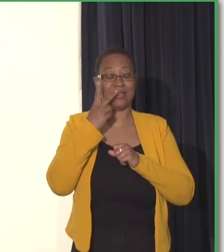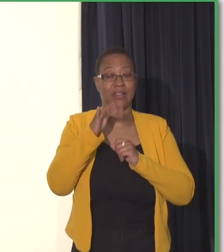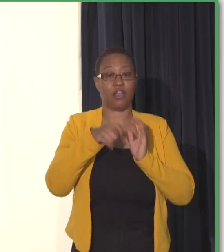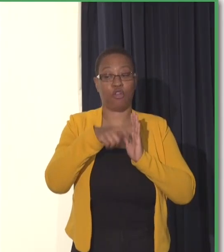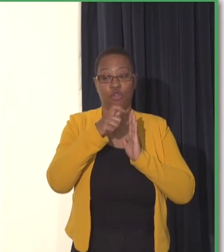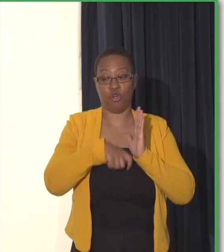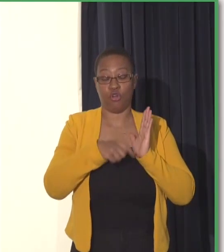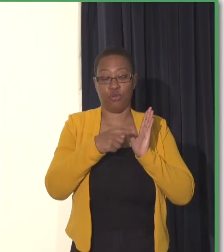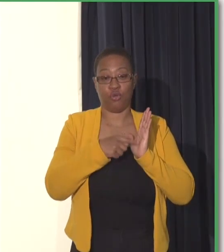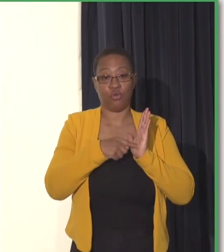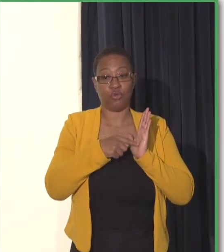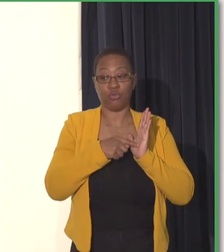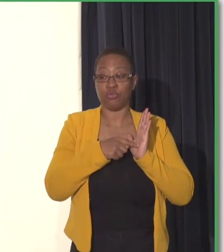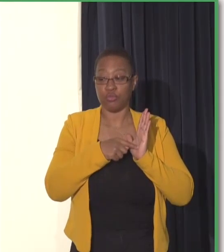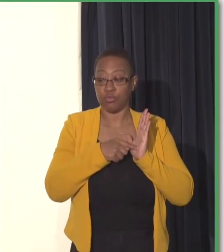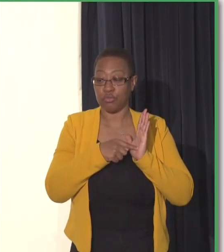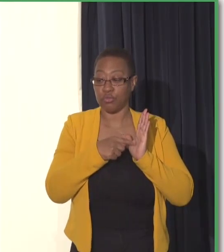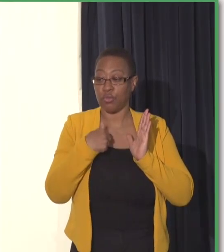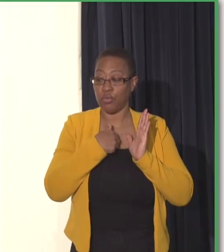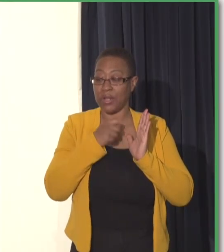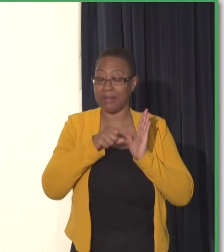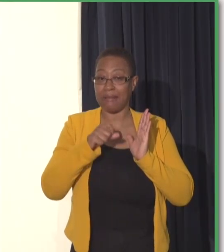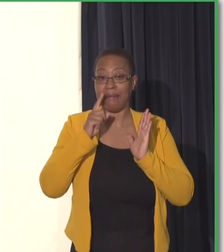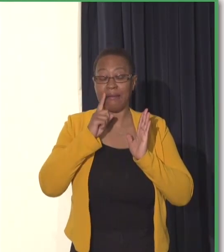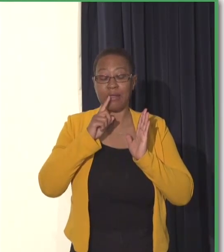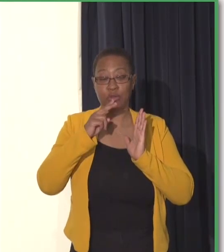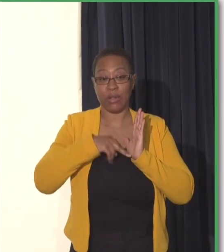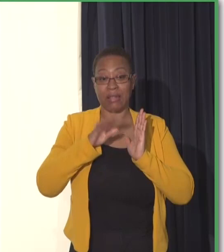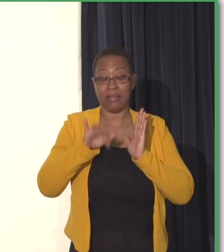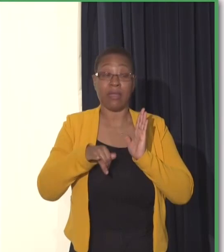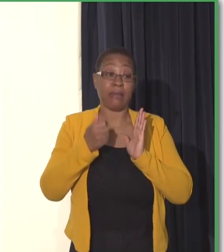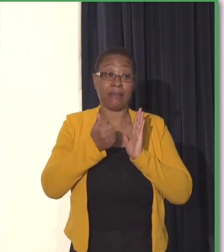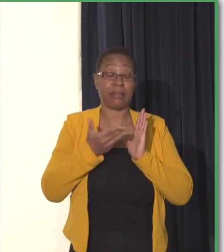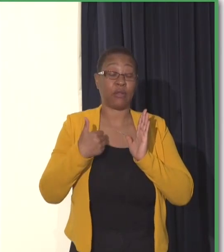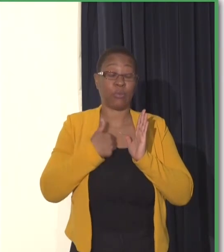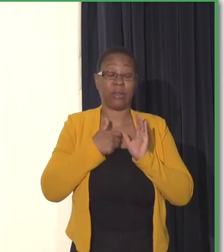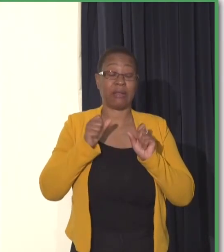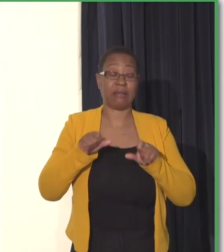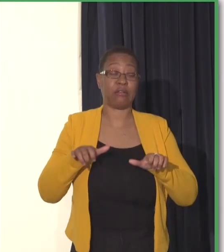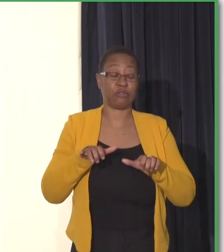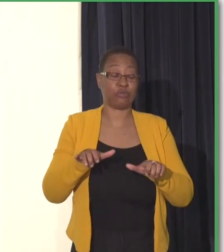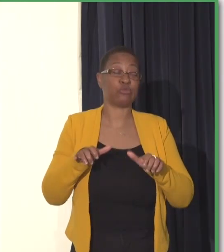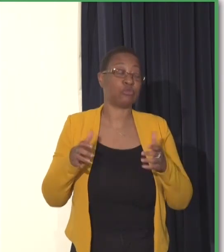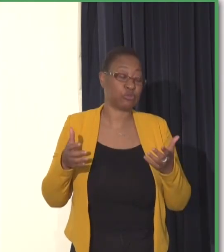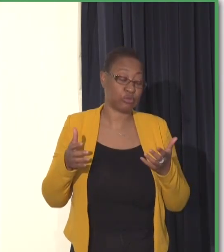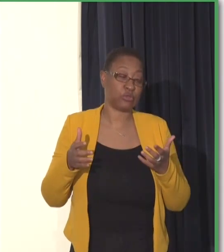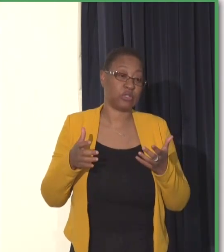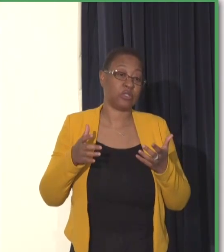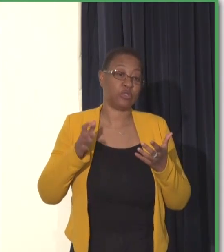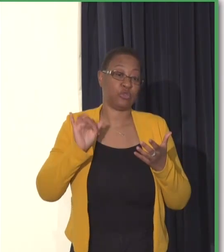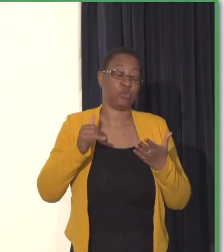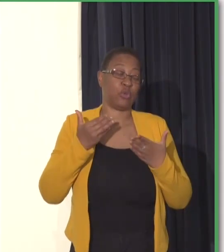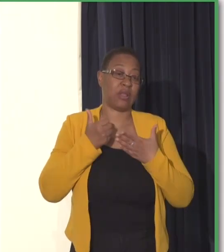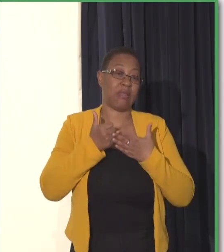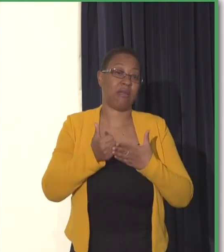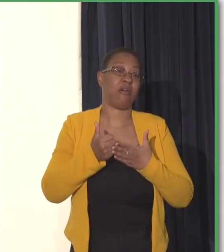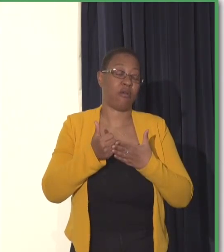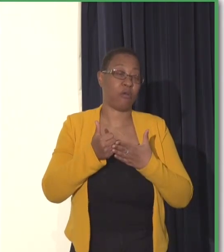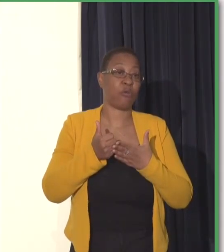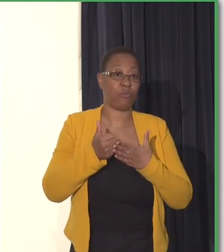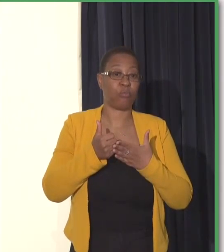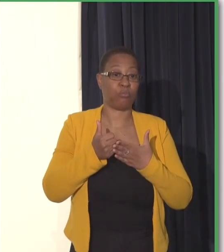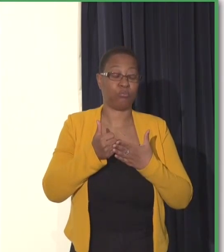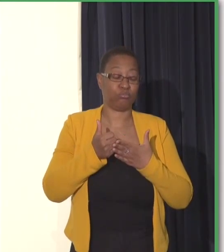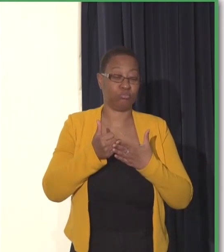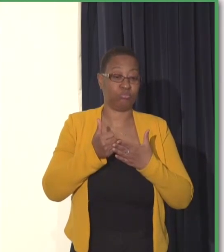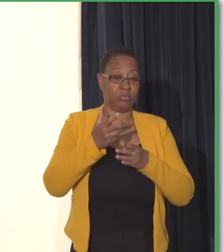article so that we can take a look at that, and anything that we can do to be able to facilitate getting some